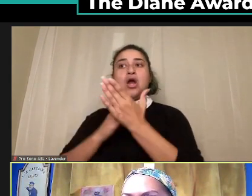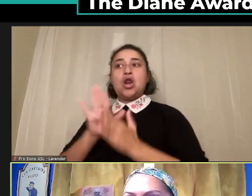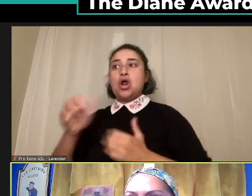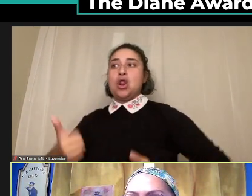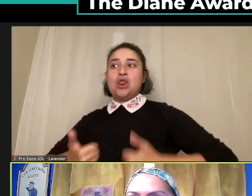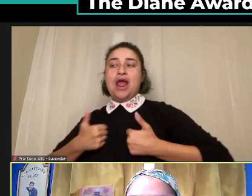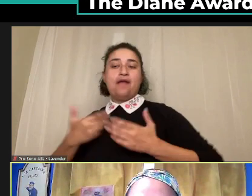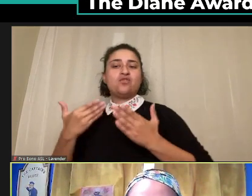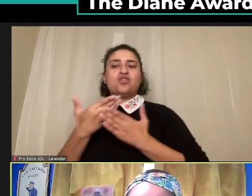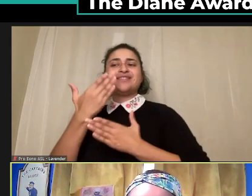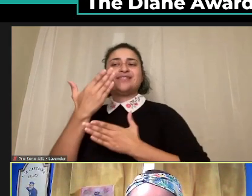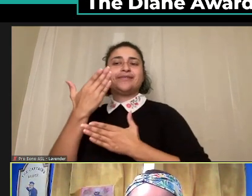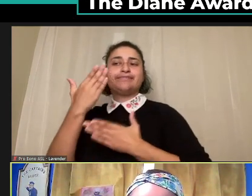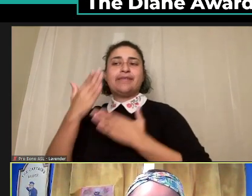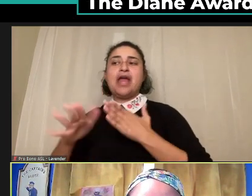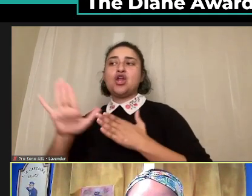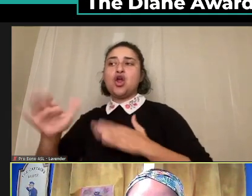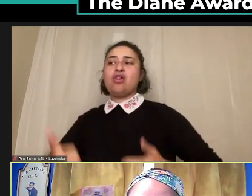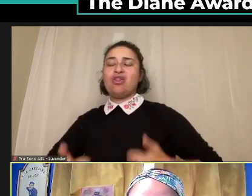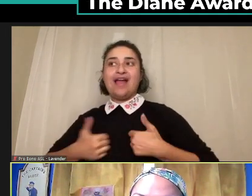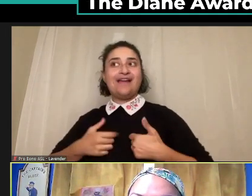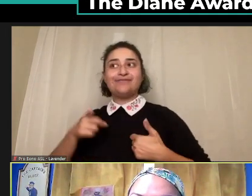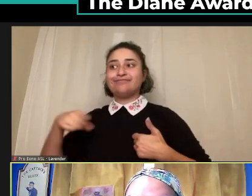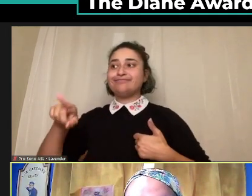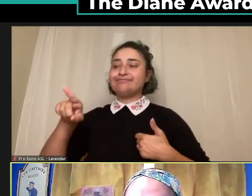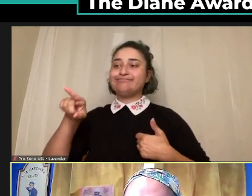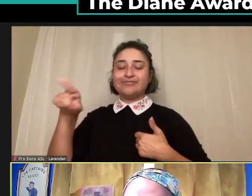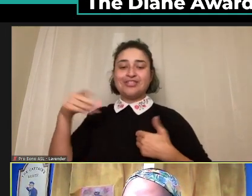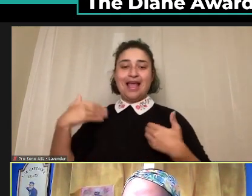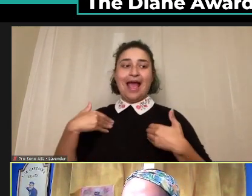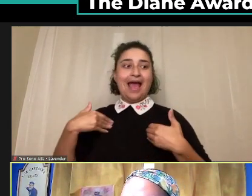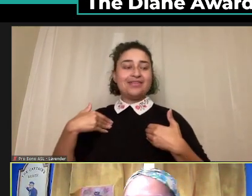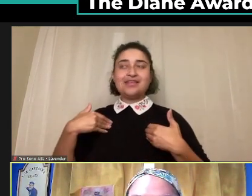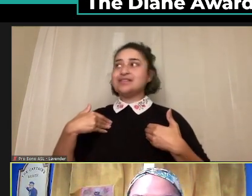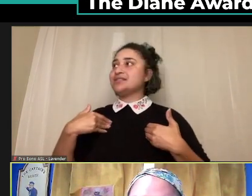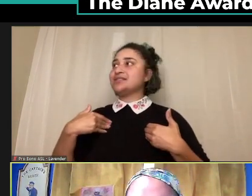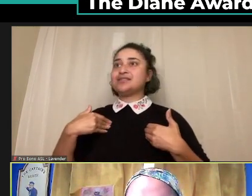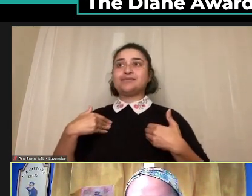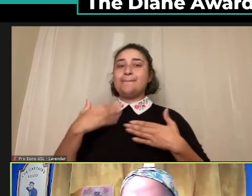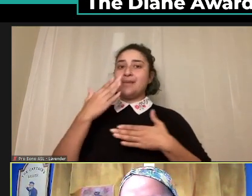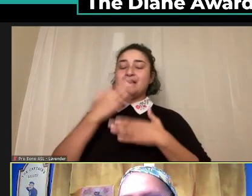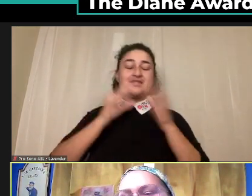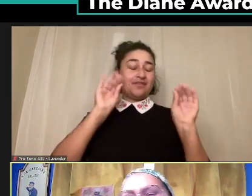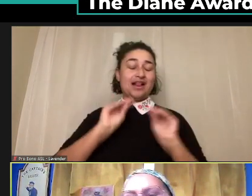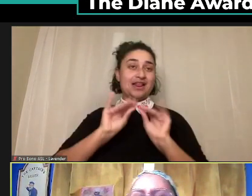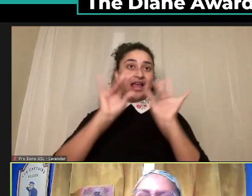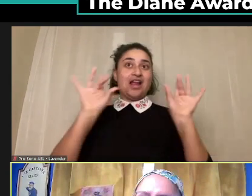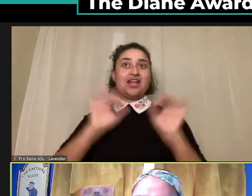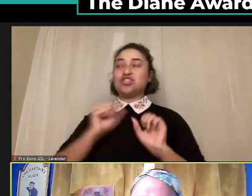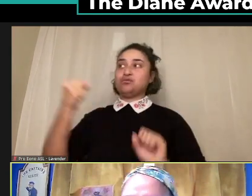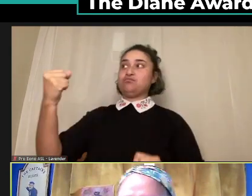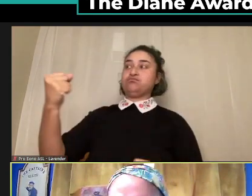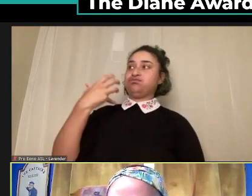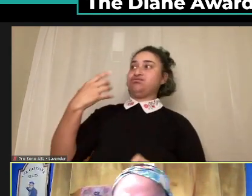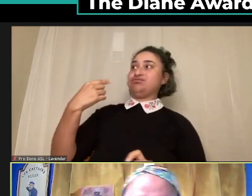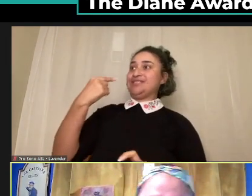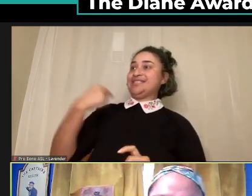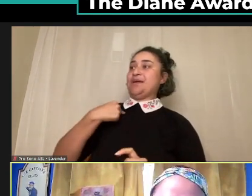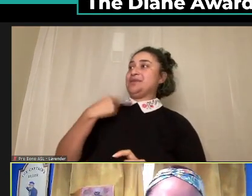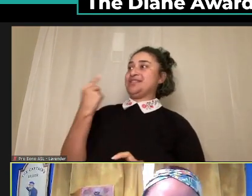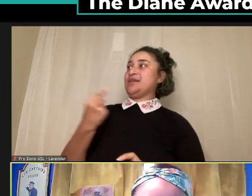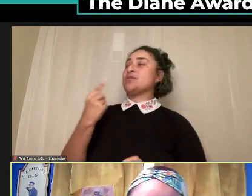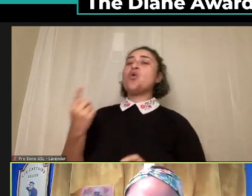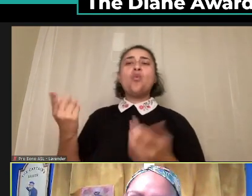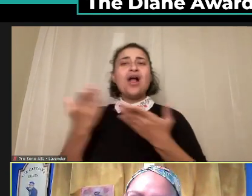life, she just had these really moments of clarity, and she would like shout out orders to me. Like things she wanted to get